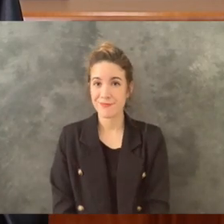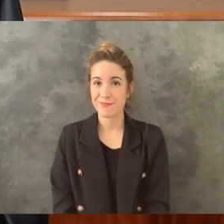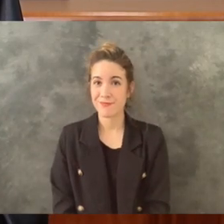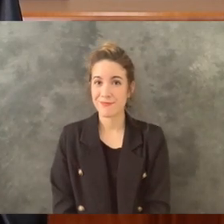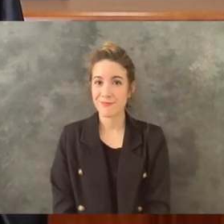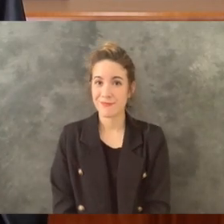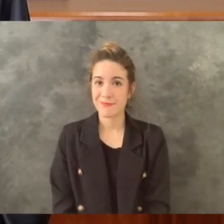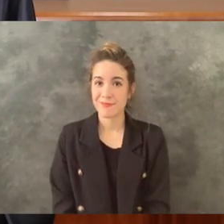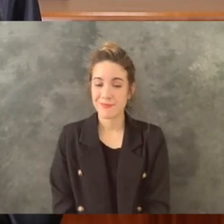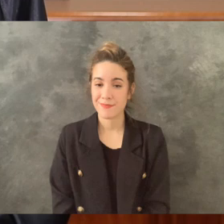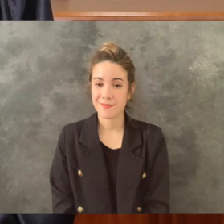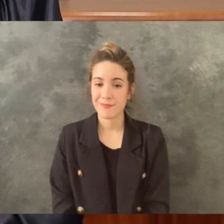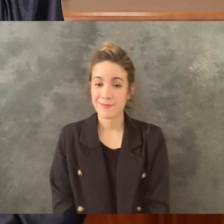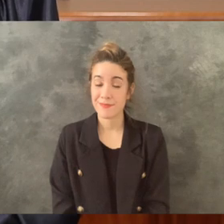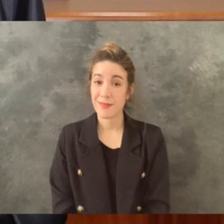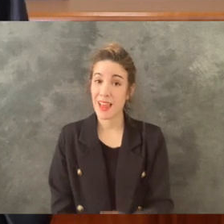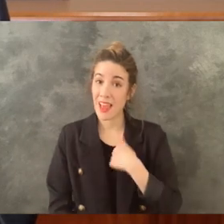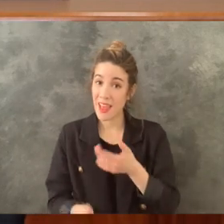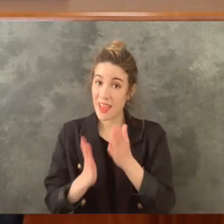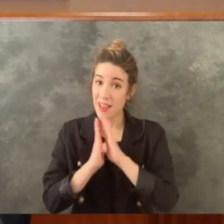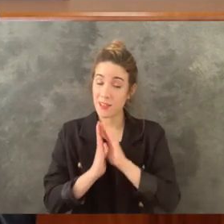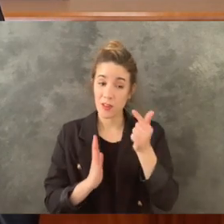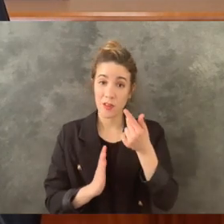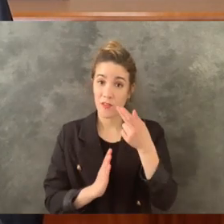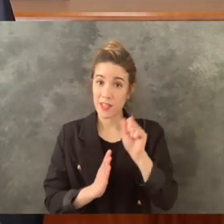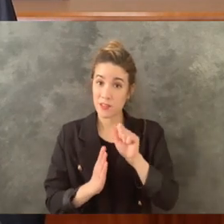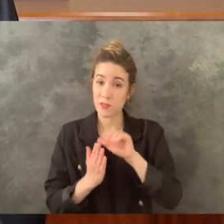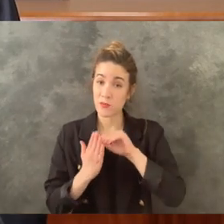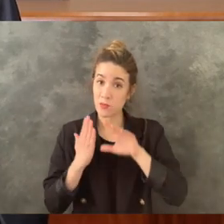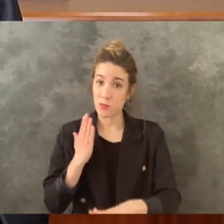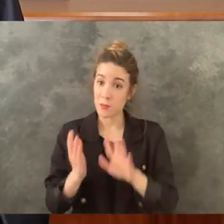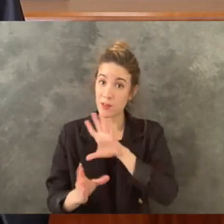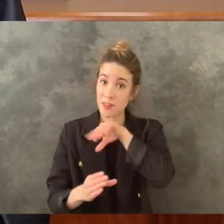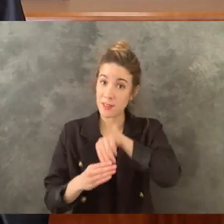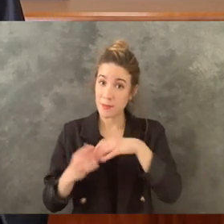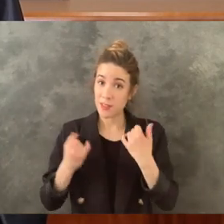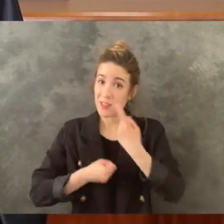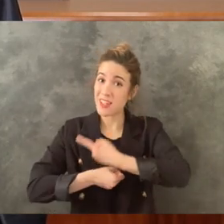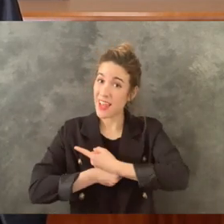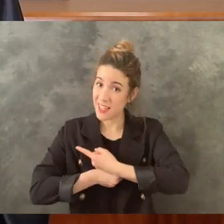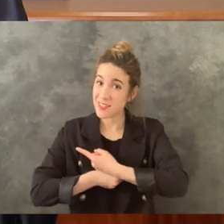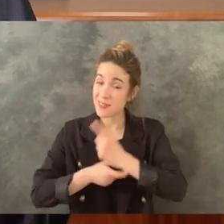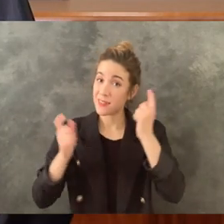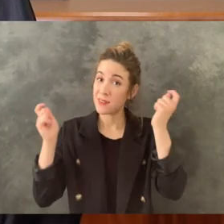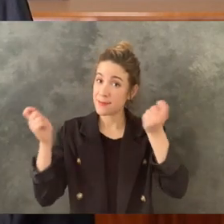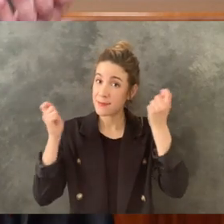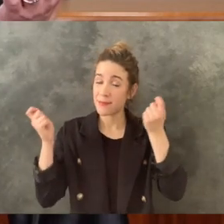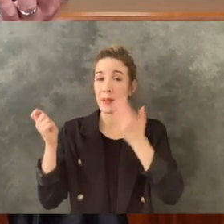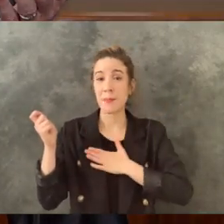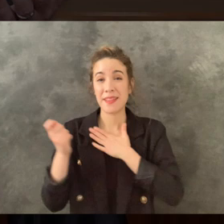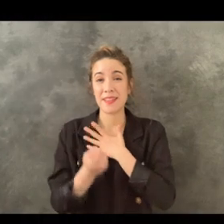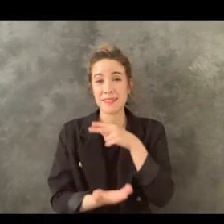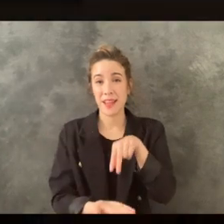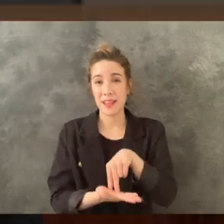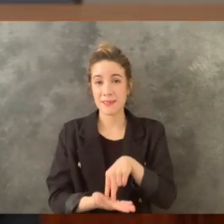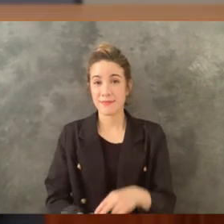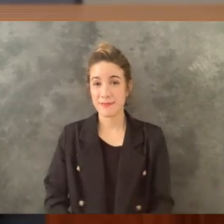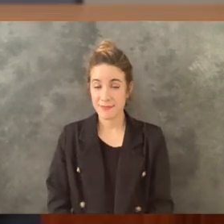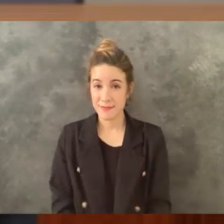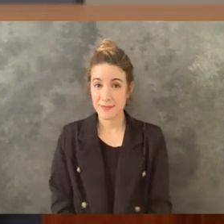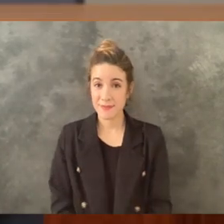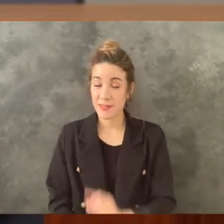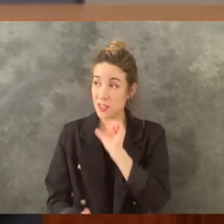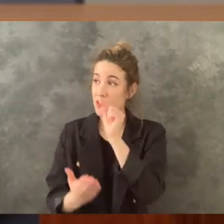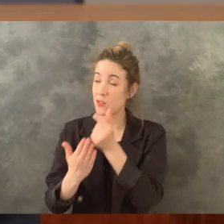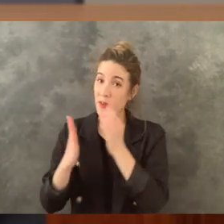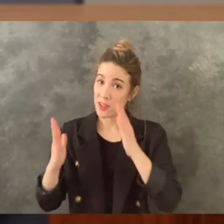the left. I ask that the Gulf High School students participating in today's ceremonies please stand.